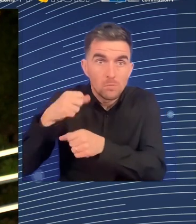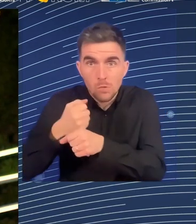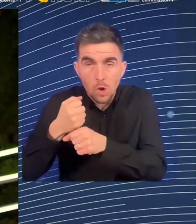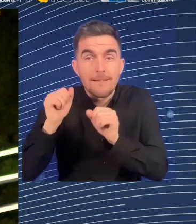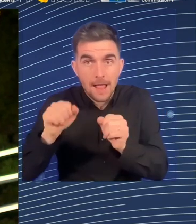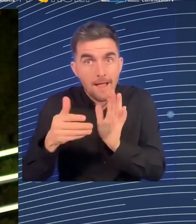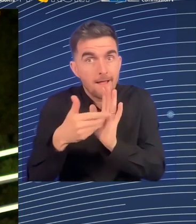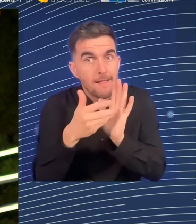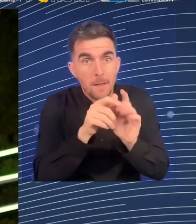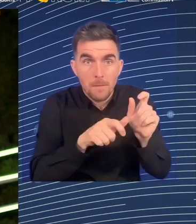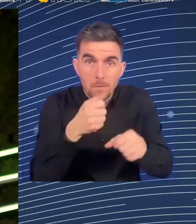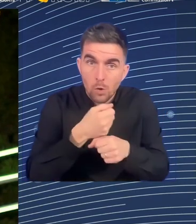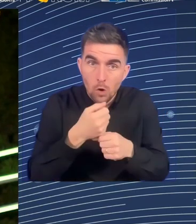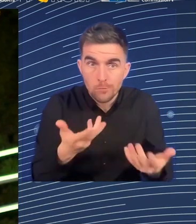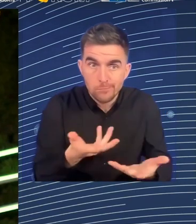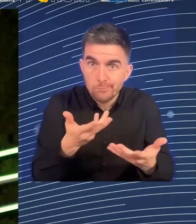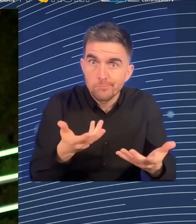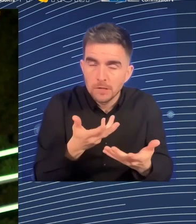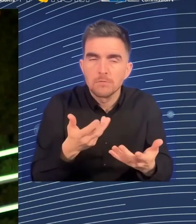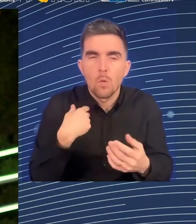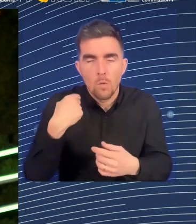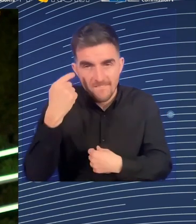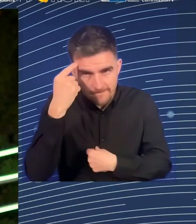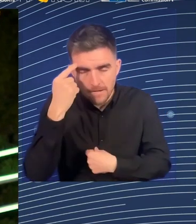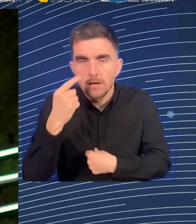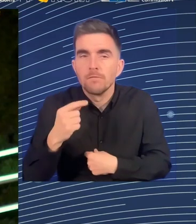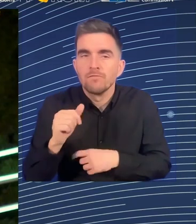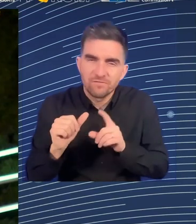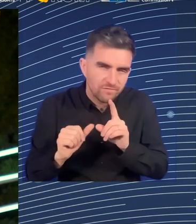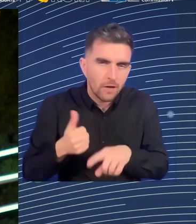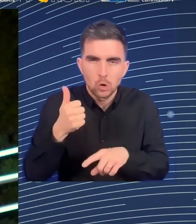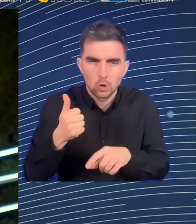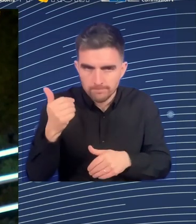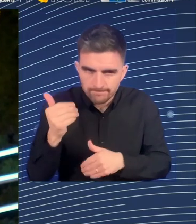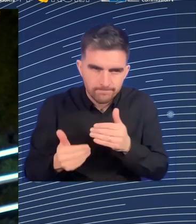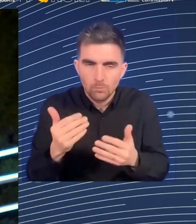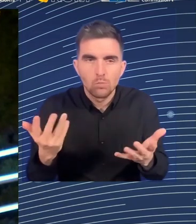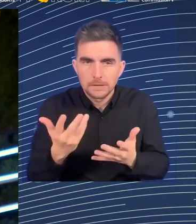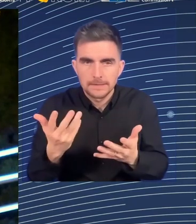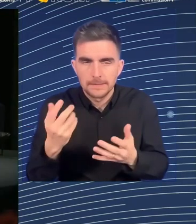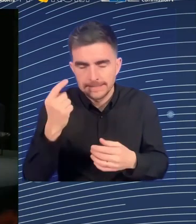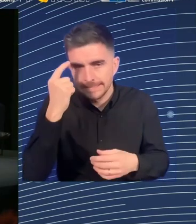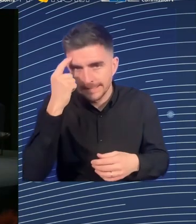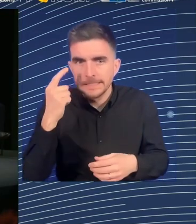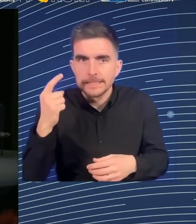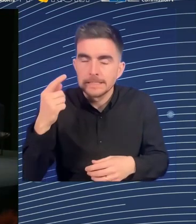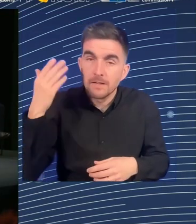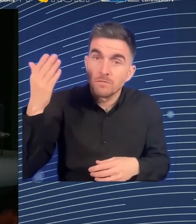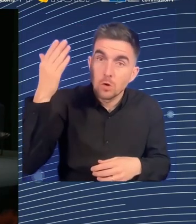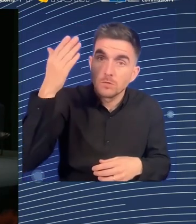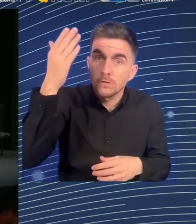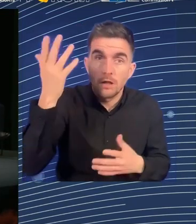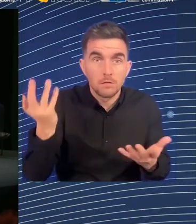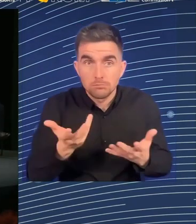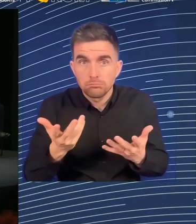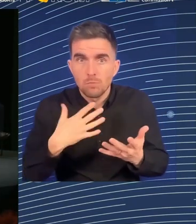coming. The second message, which I think is quite important and very often overlooked, is it's coming from the